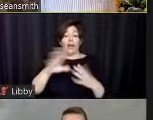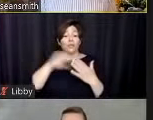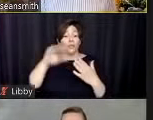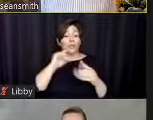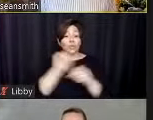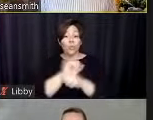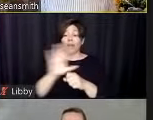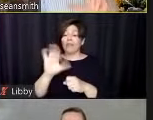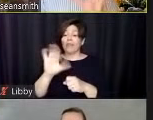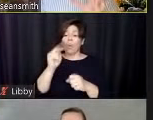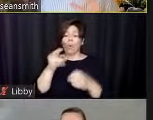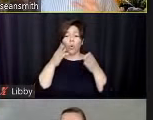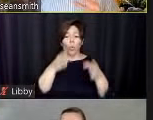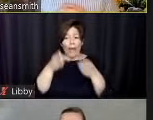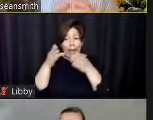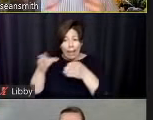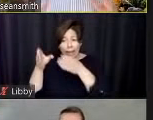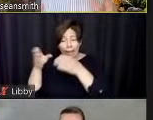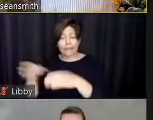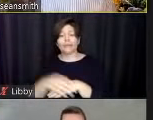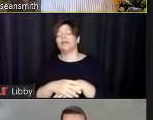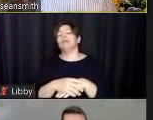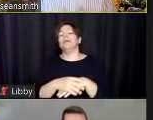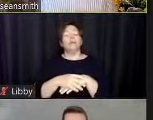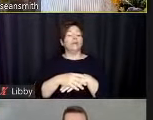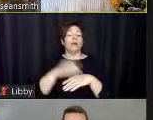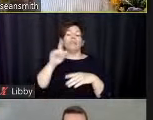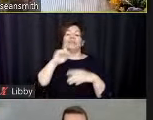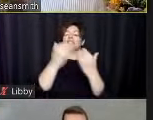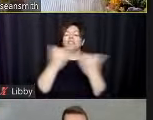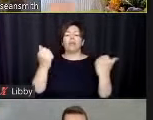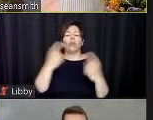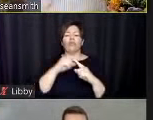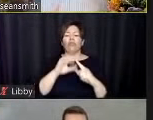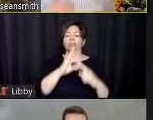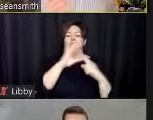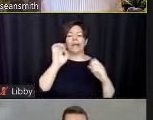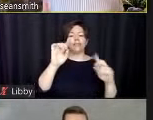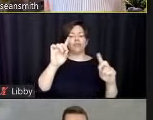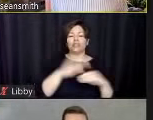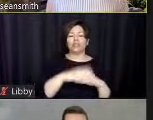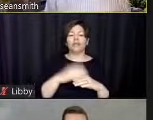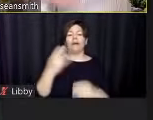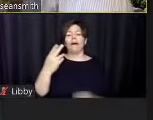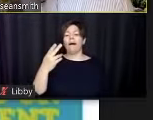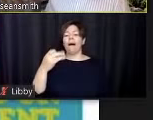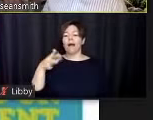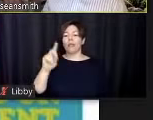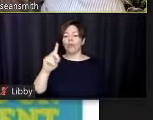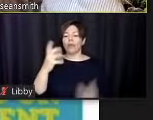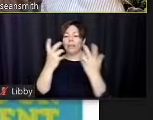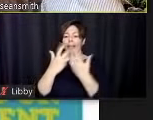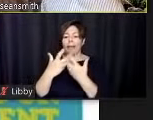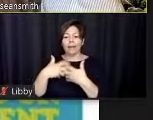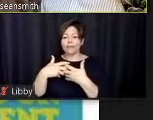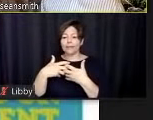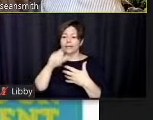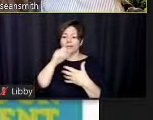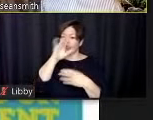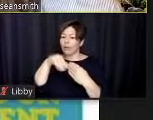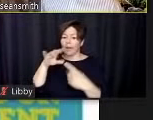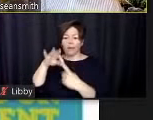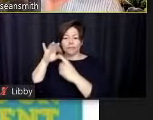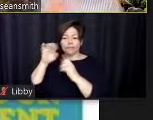things of that nature. Okay, and this is totally separate from special education. Hybrid blending doesn't talk about special education per